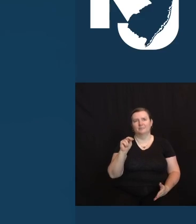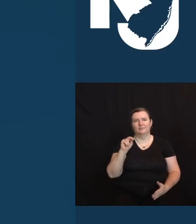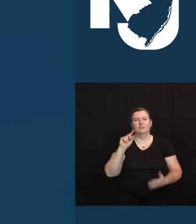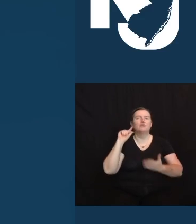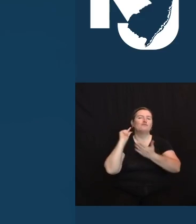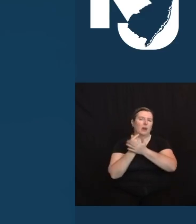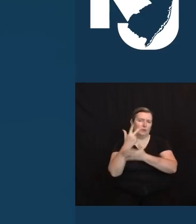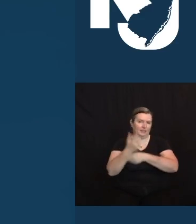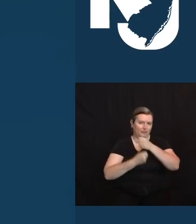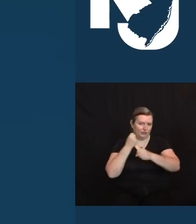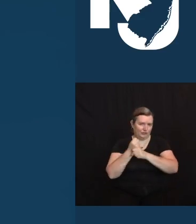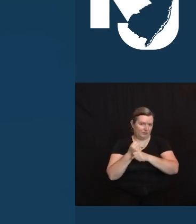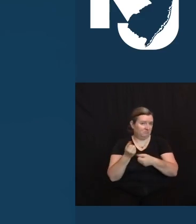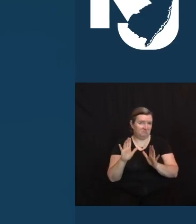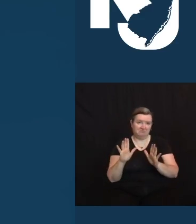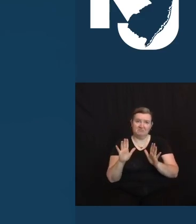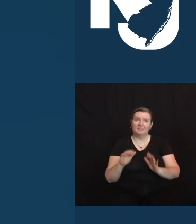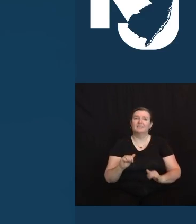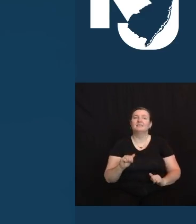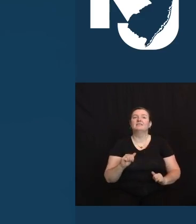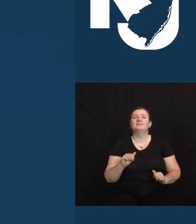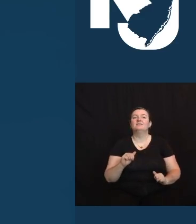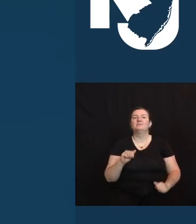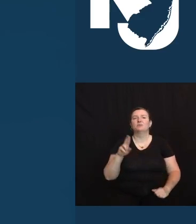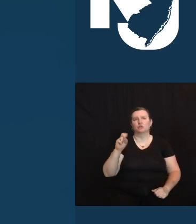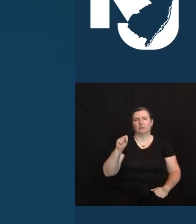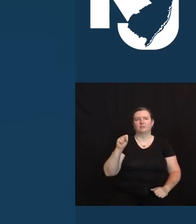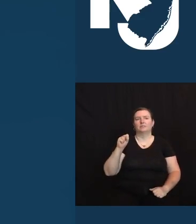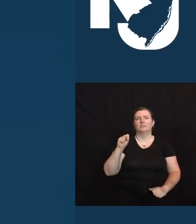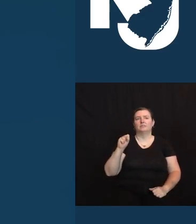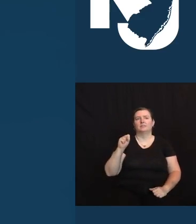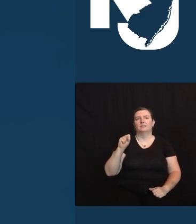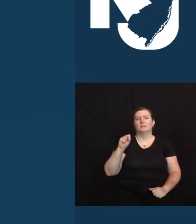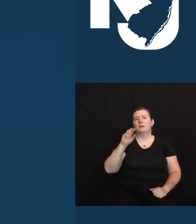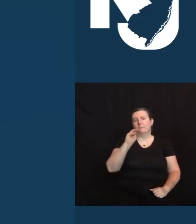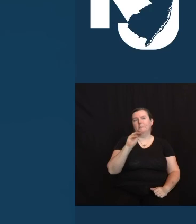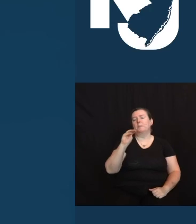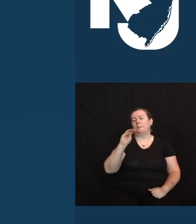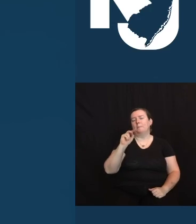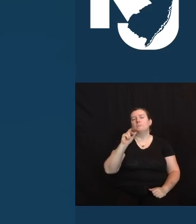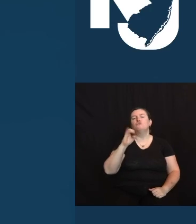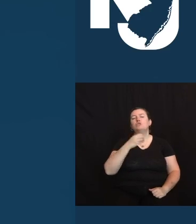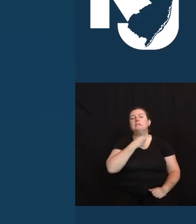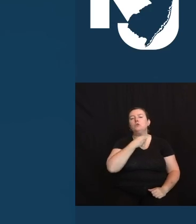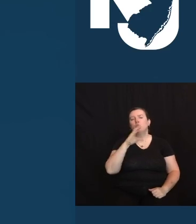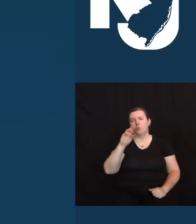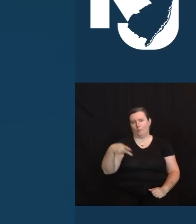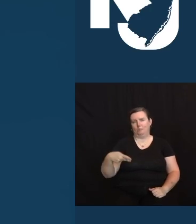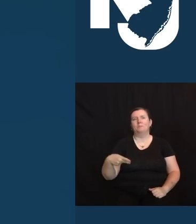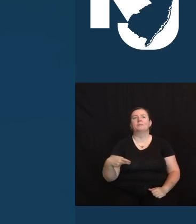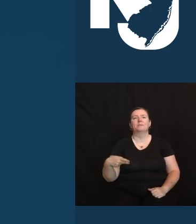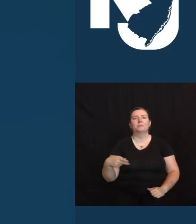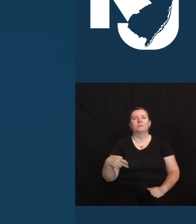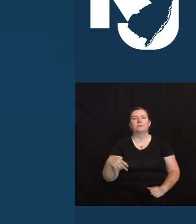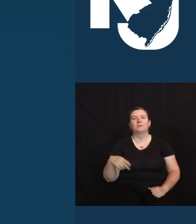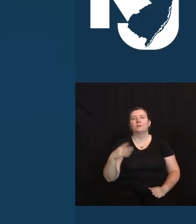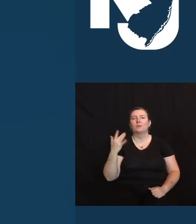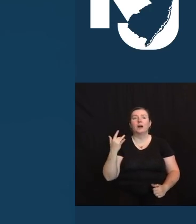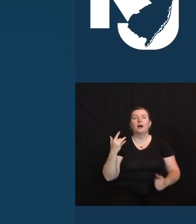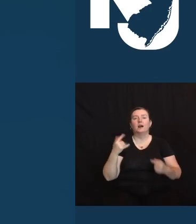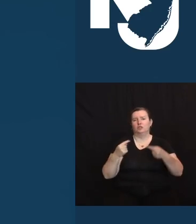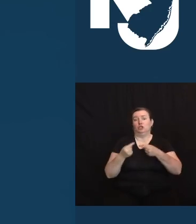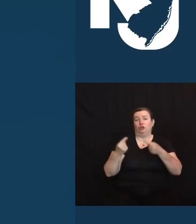lieutenant in the United States Marine Corps, but his service was cut short when he was wounded by friendly fire during a bombing run, and he